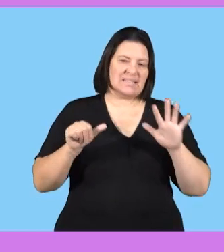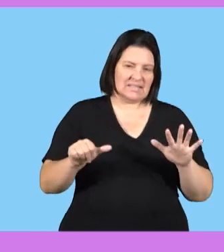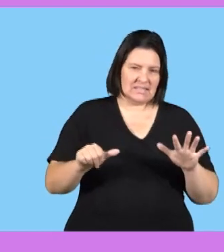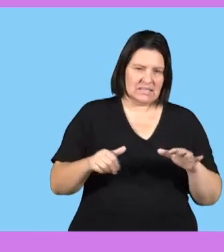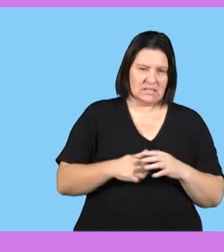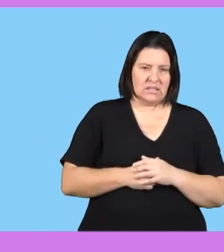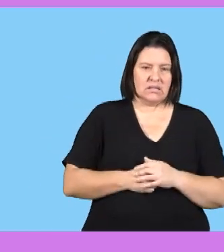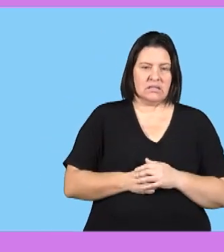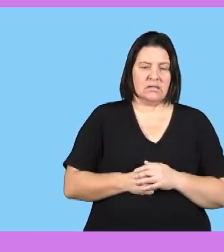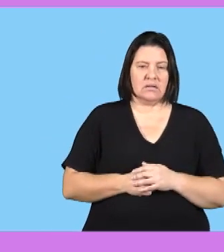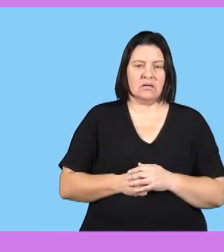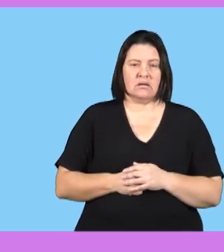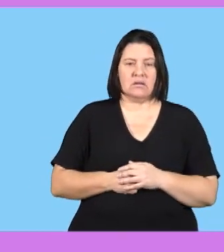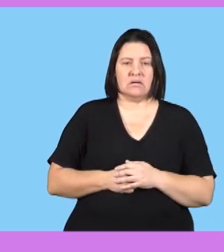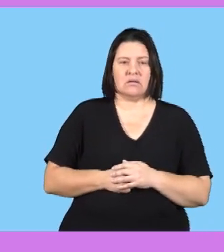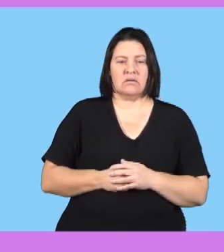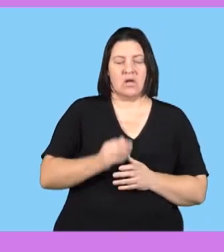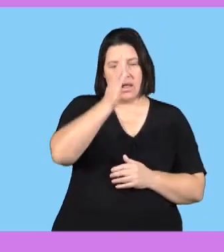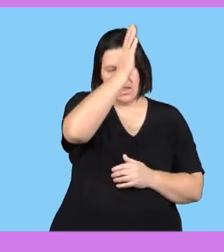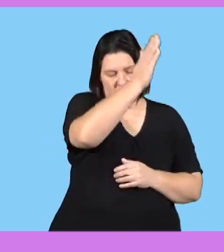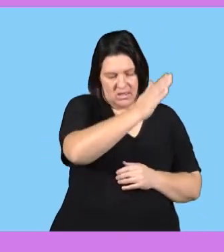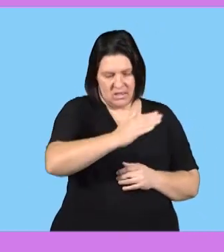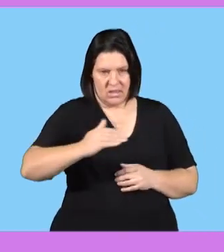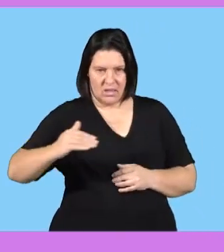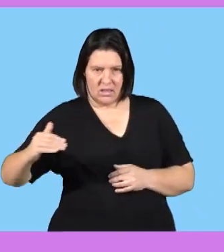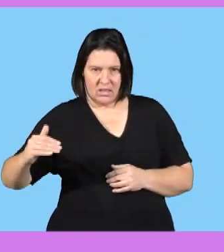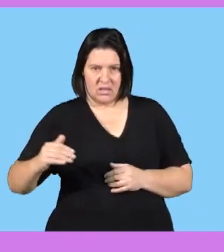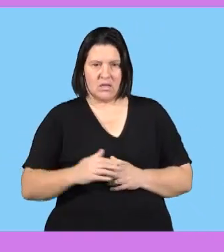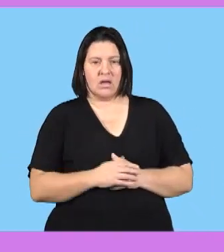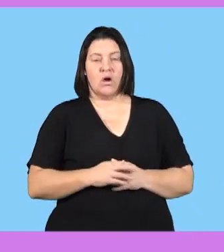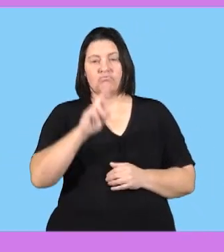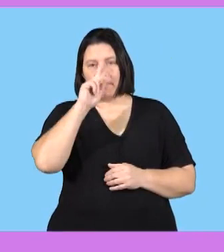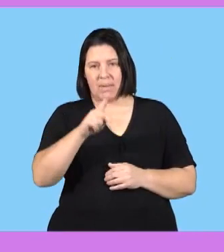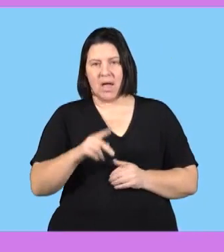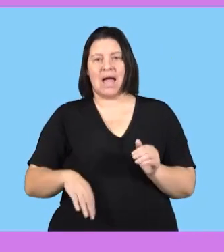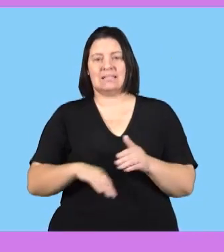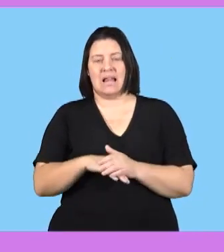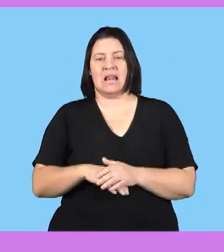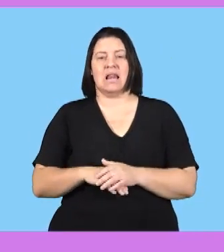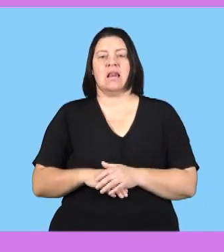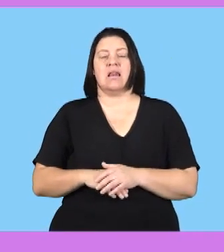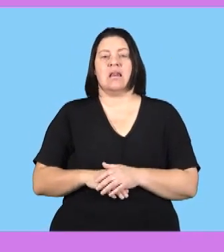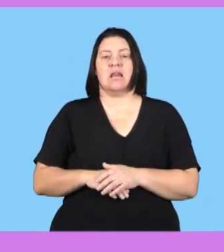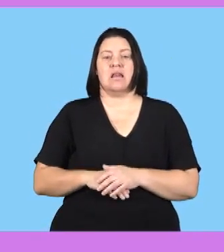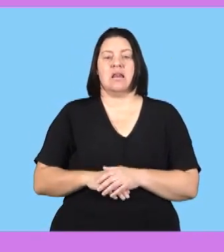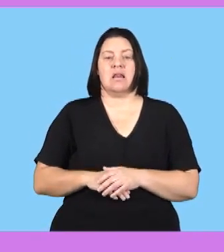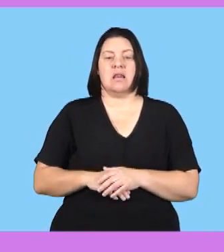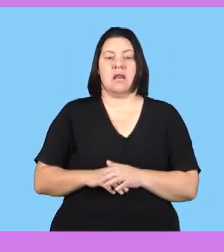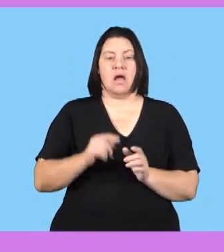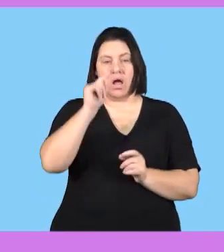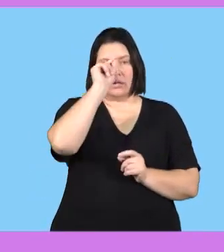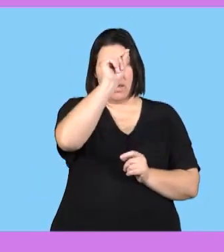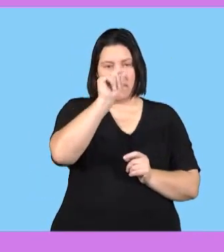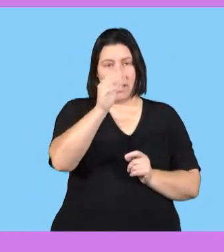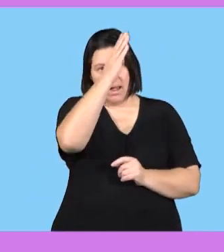6. So now I can join these points. Remember, until you join the points, it is not a